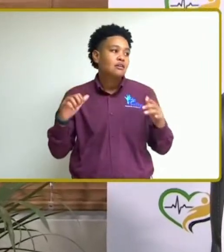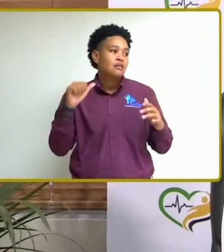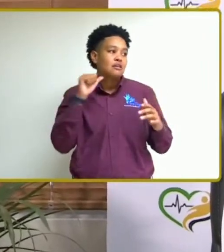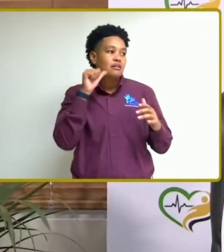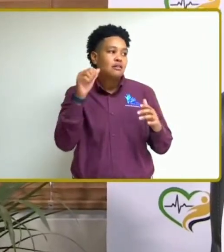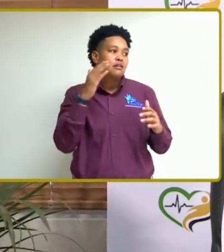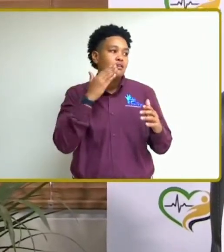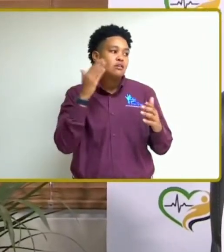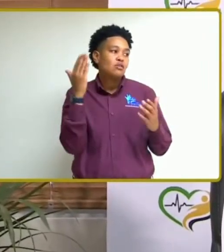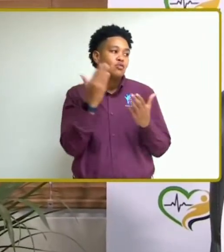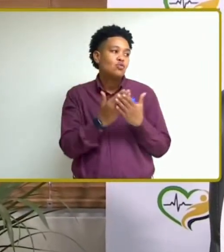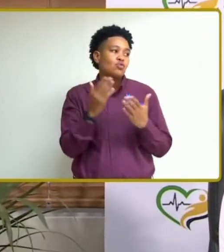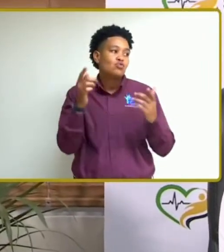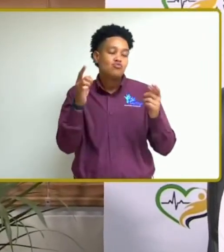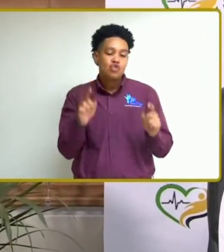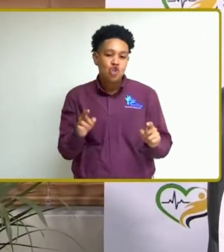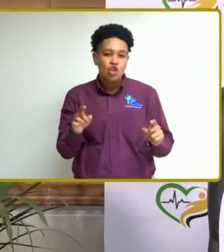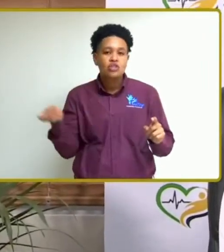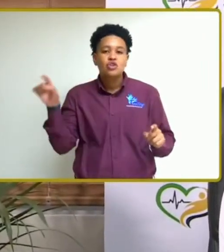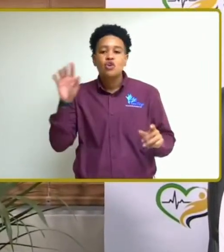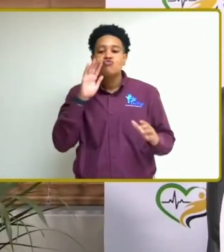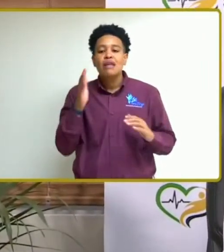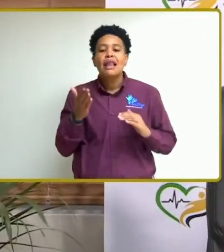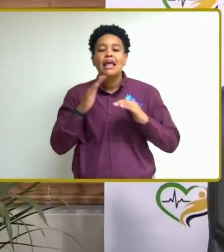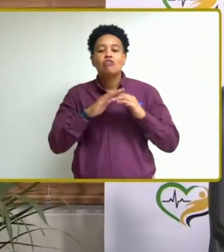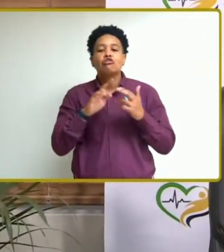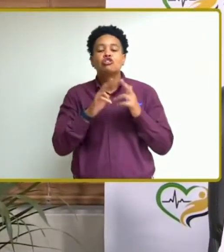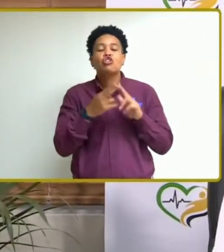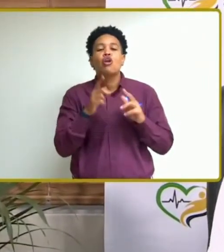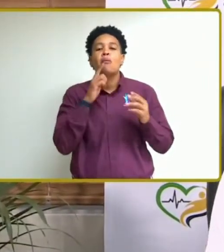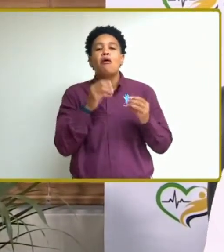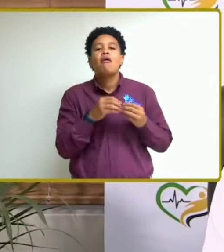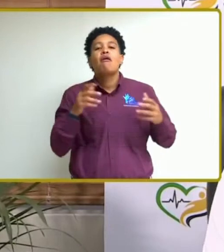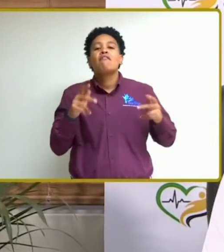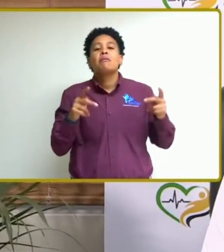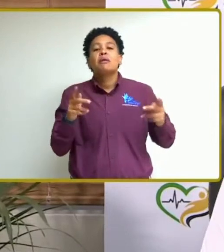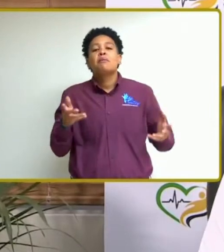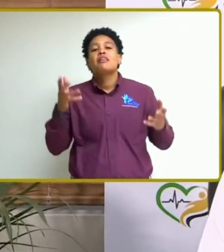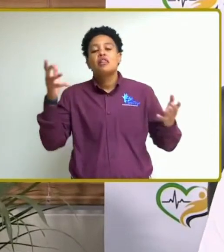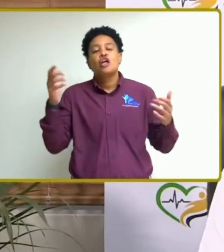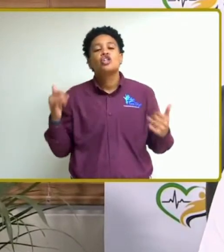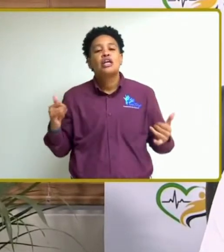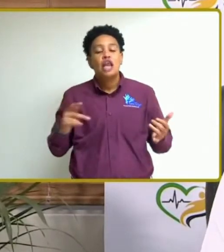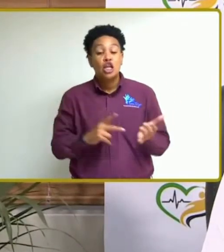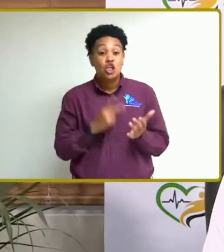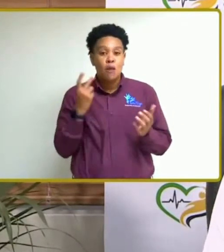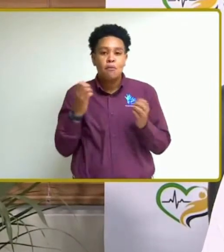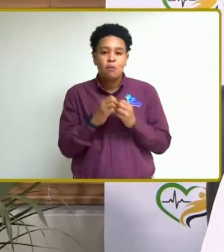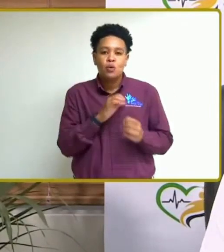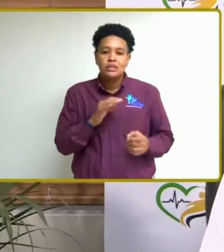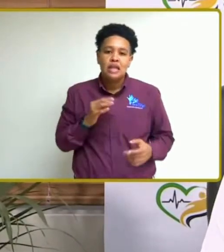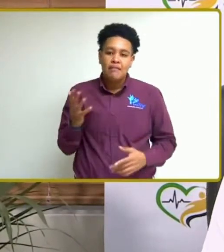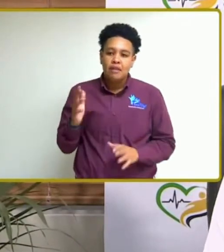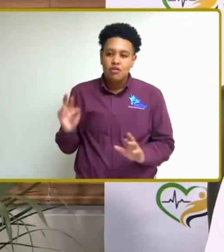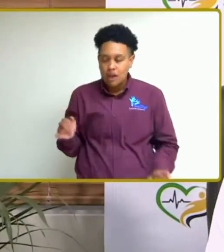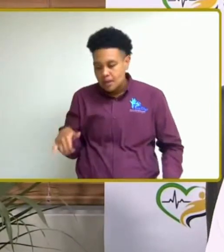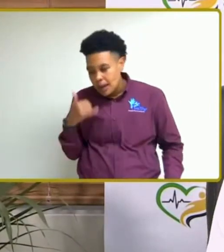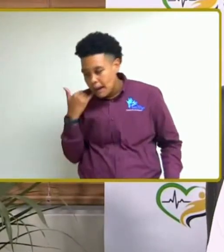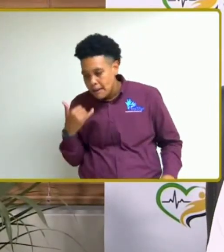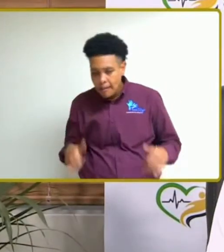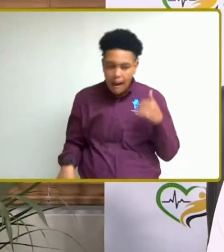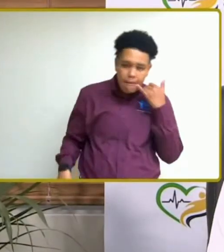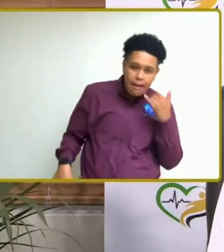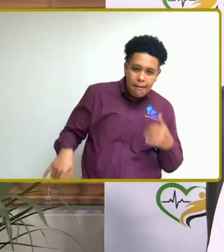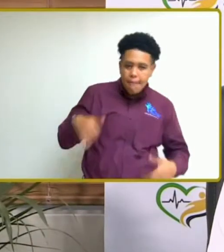good result. So they have increased the number of agents today. They have doubled them. And so we should be